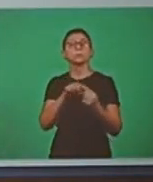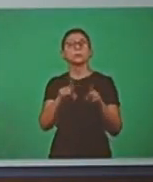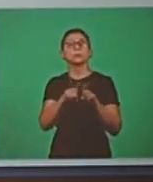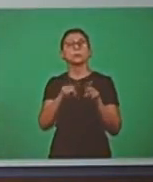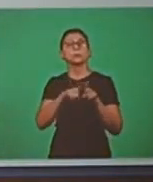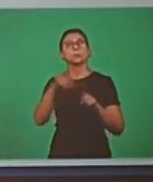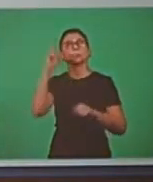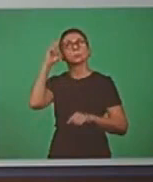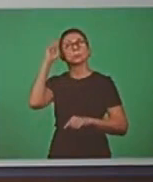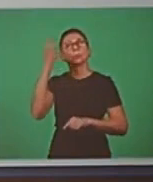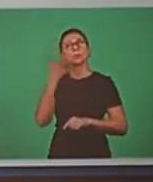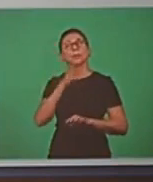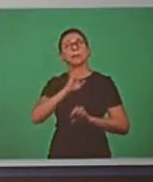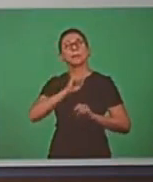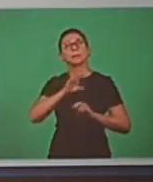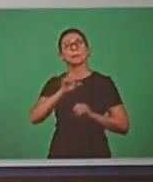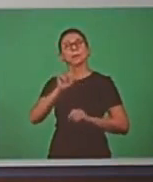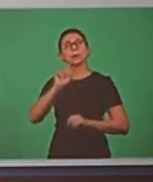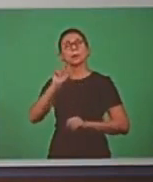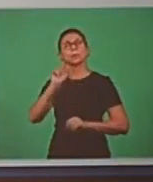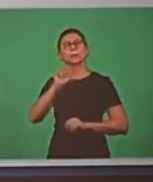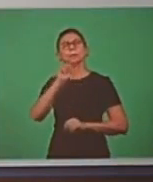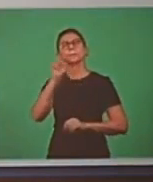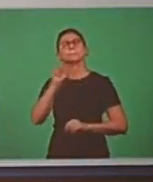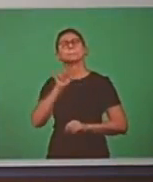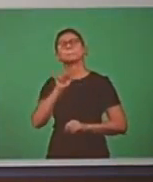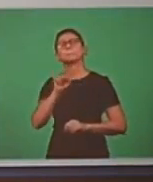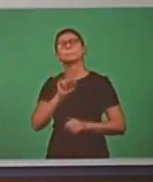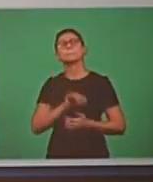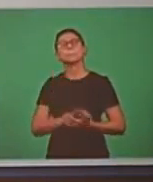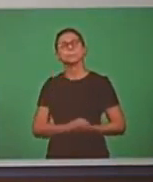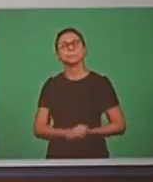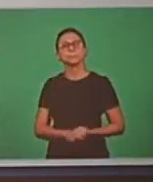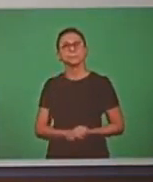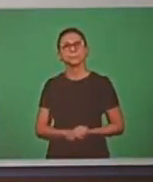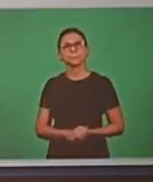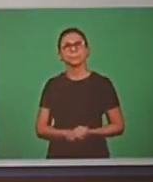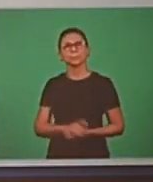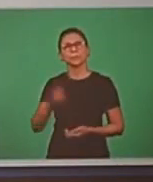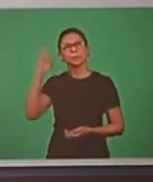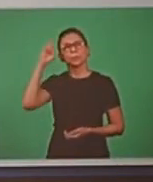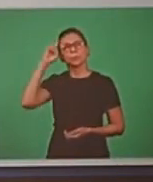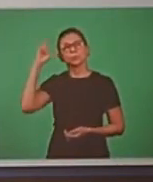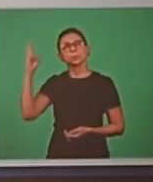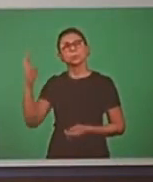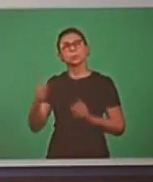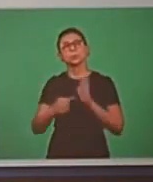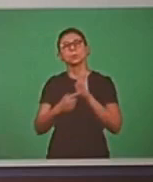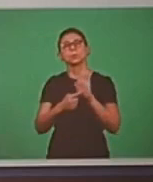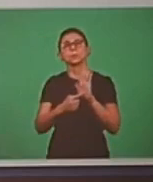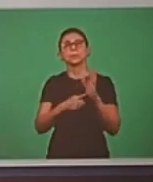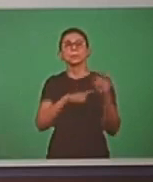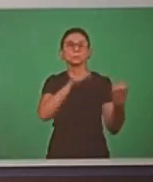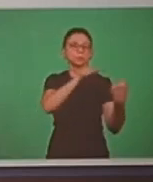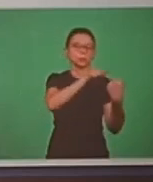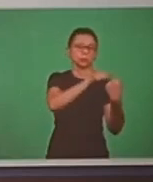does wants us to understand and to teach us in this parable?